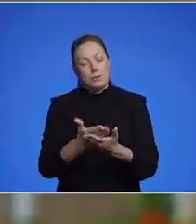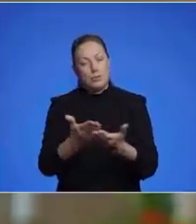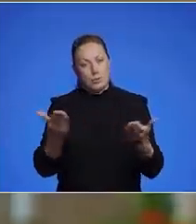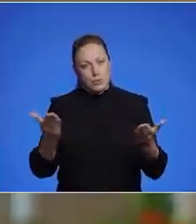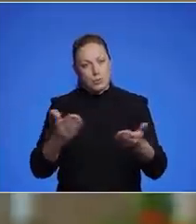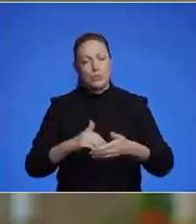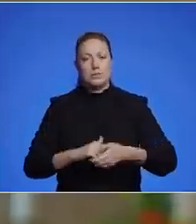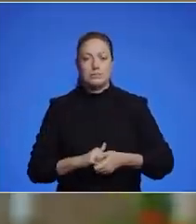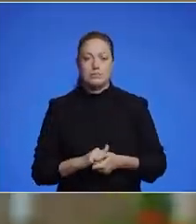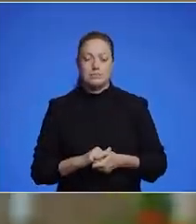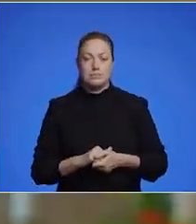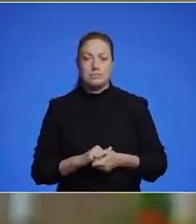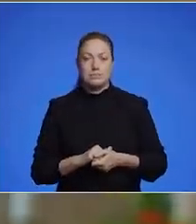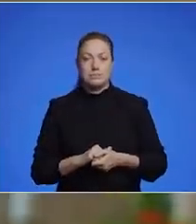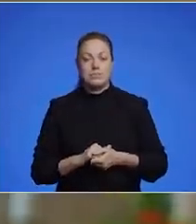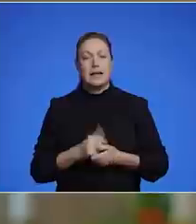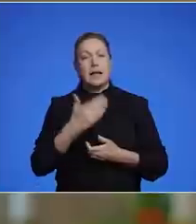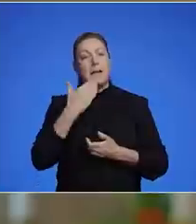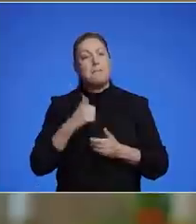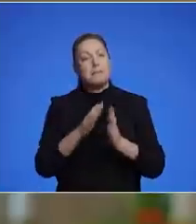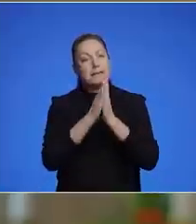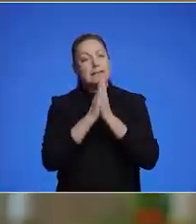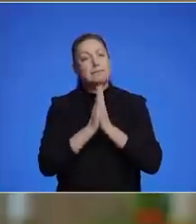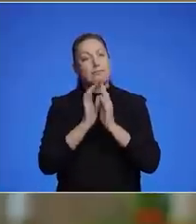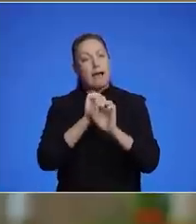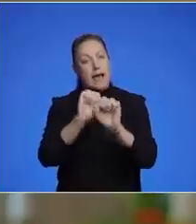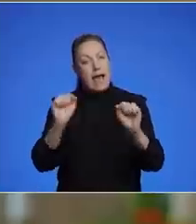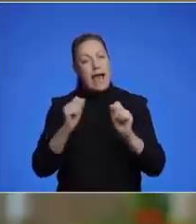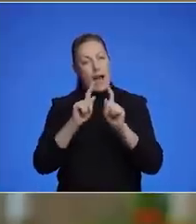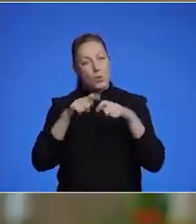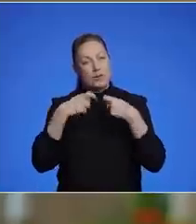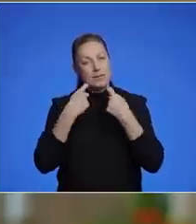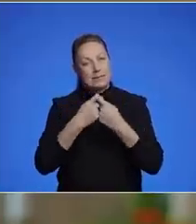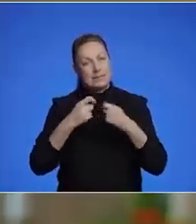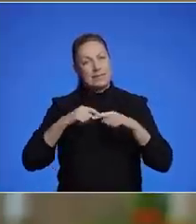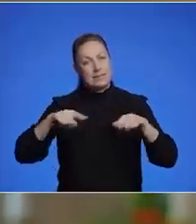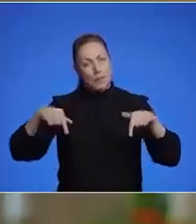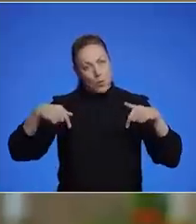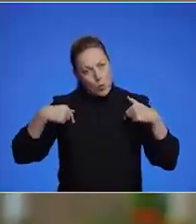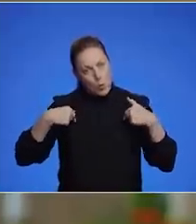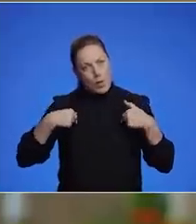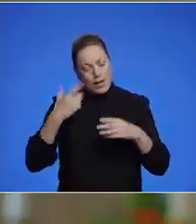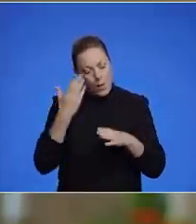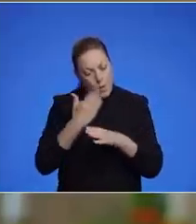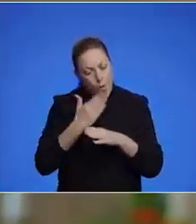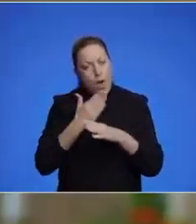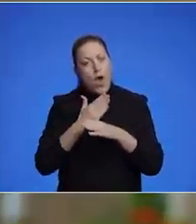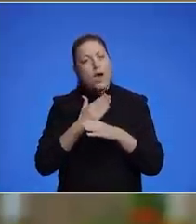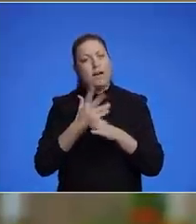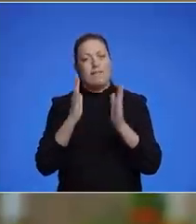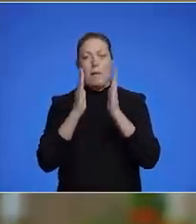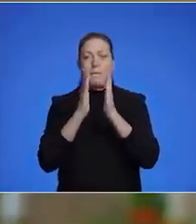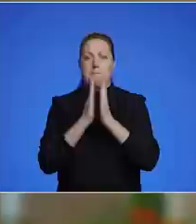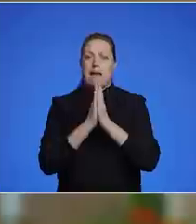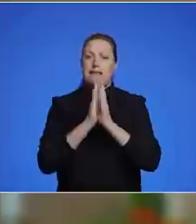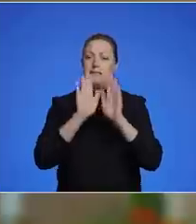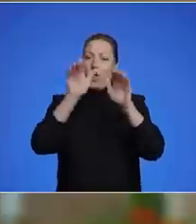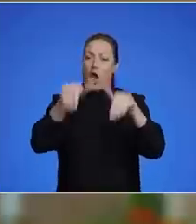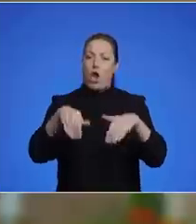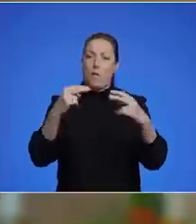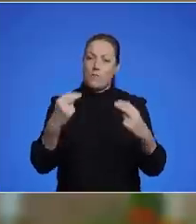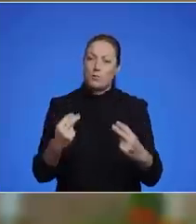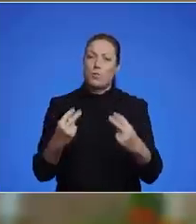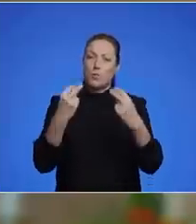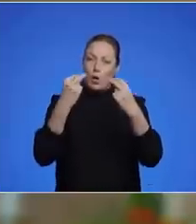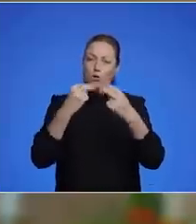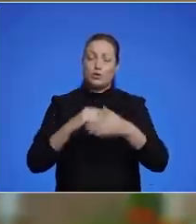throughout this Mass. Please continue to pray for this team, that we may continue to serve you, continue to be able to bring you this Mass at